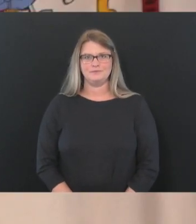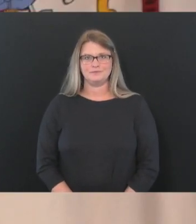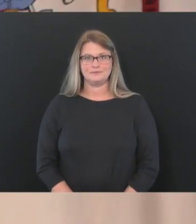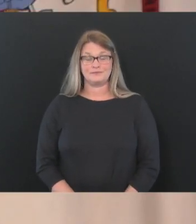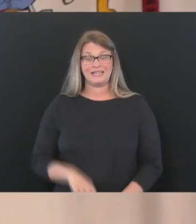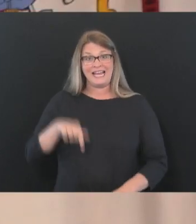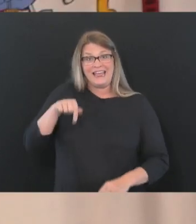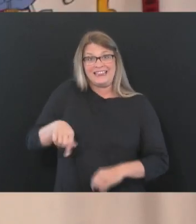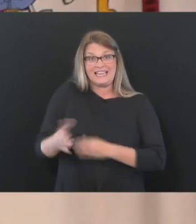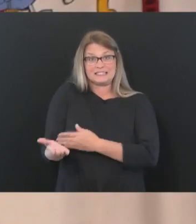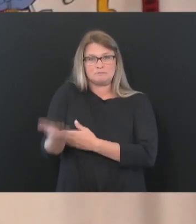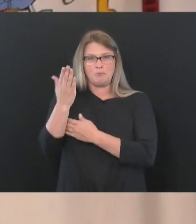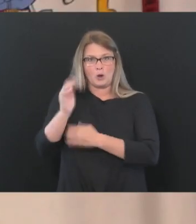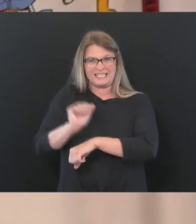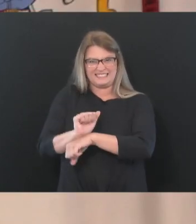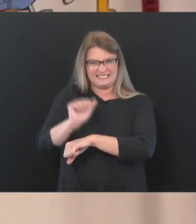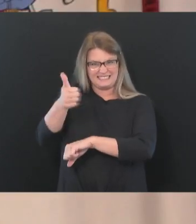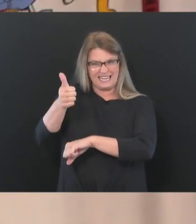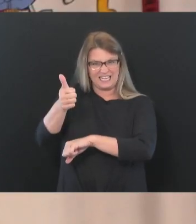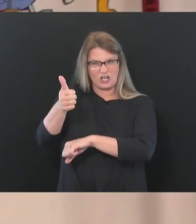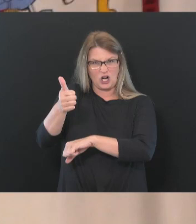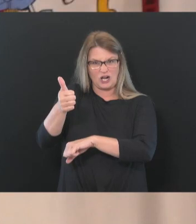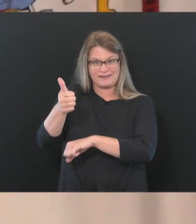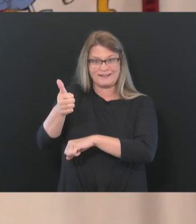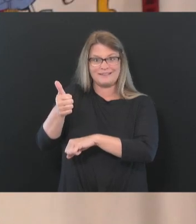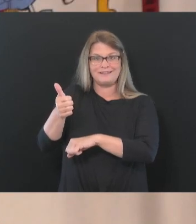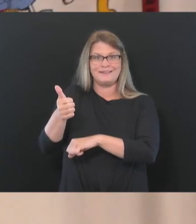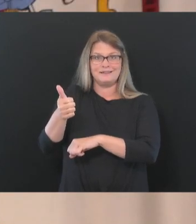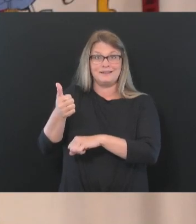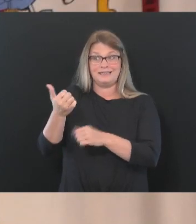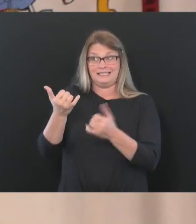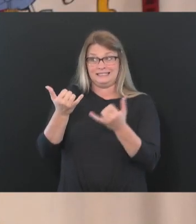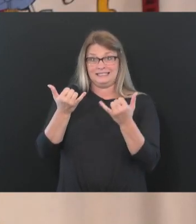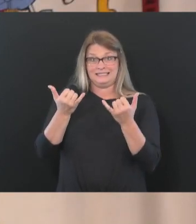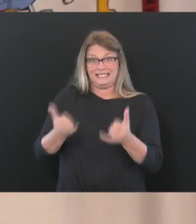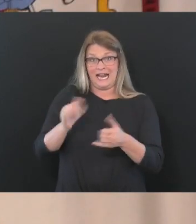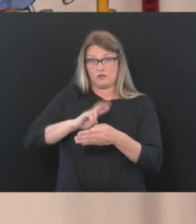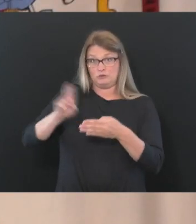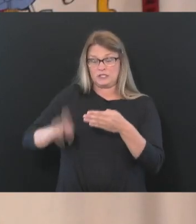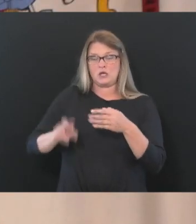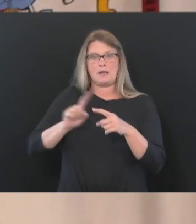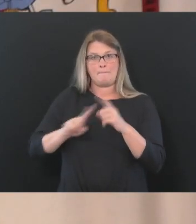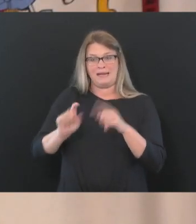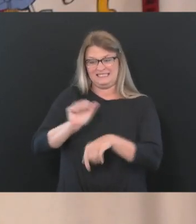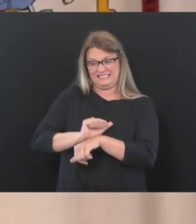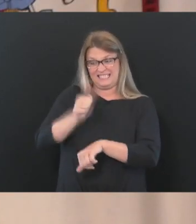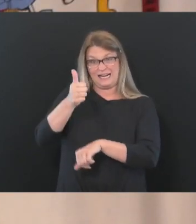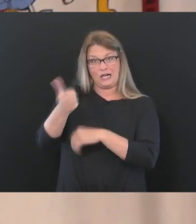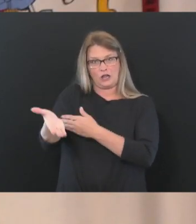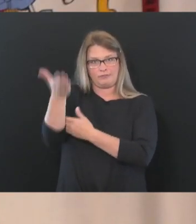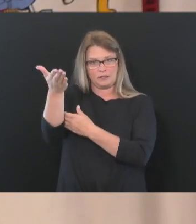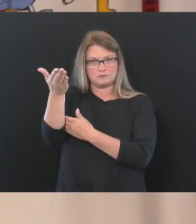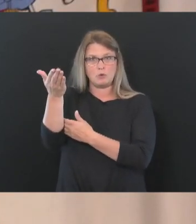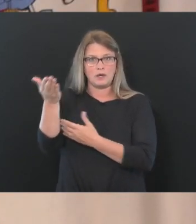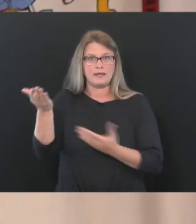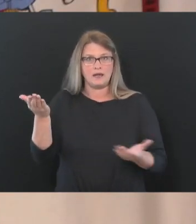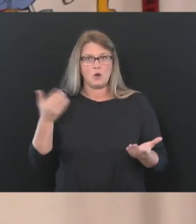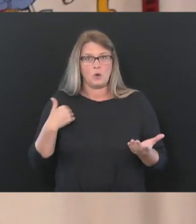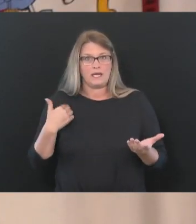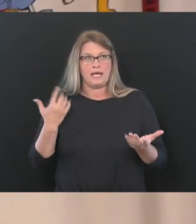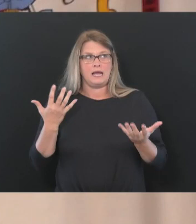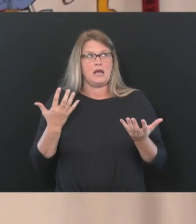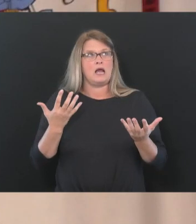This morning at 10 o'clock, and that's after 10 o'clock, that's today's results. But as of 10 o'clock this morning, we